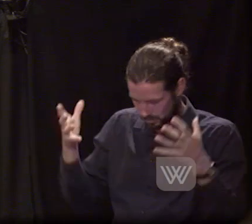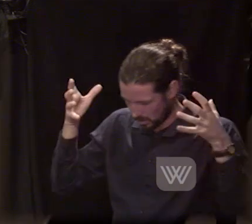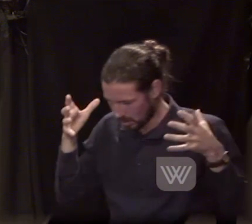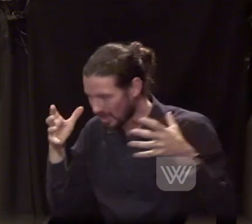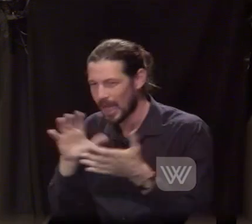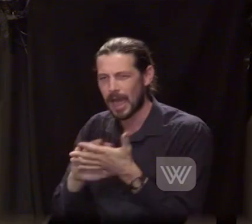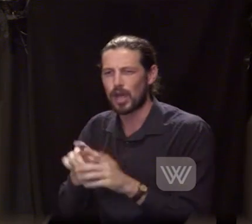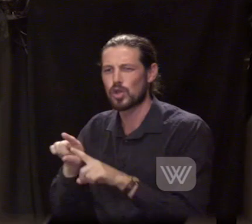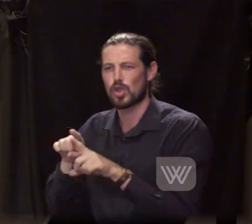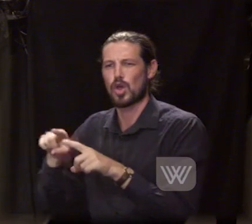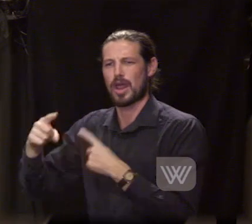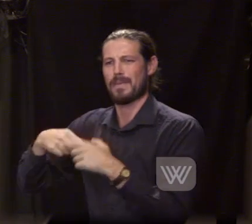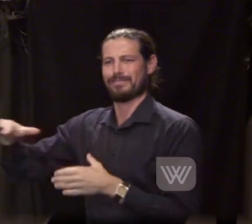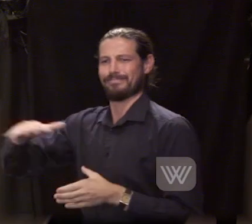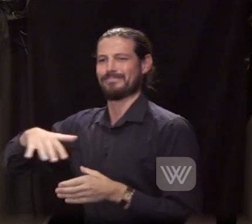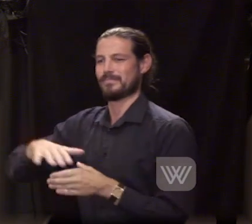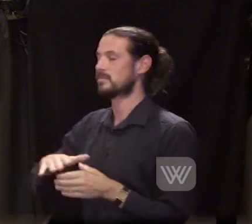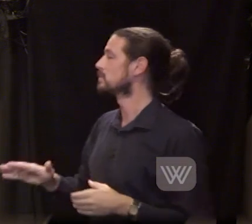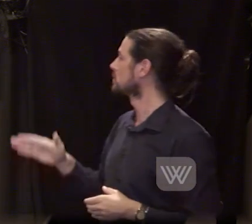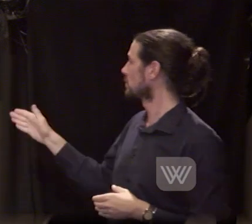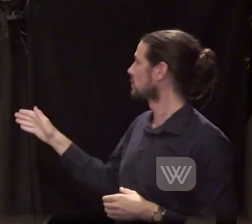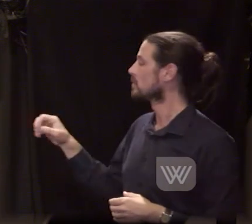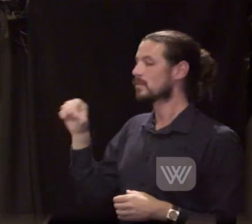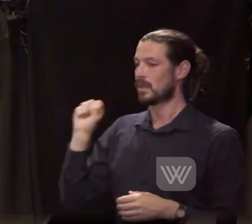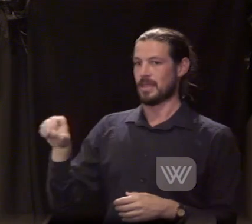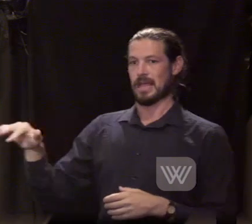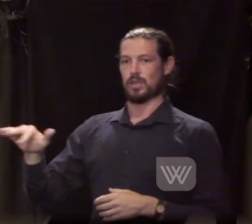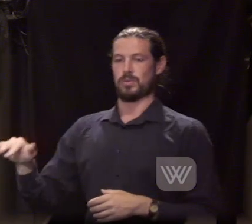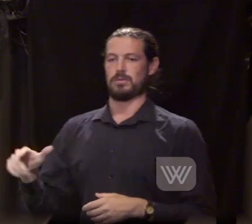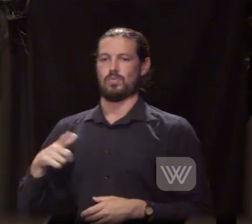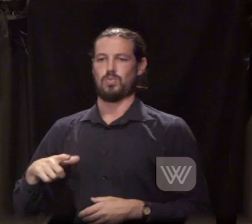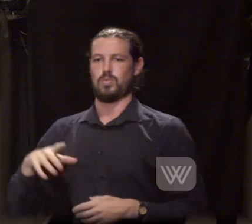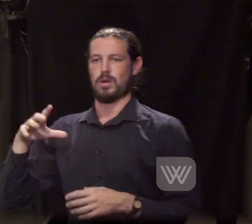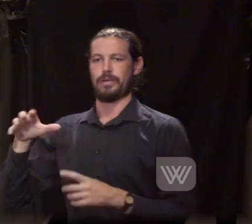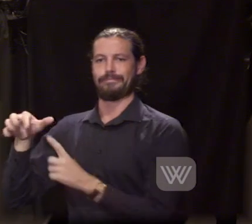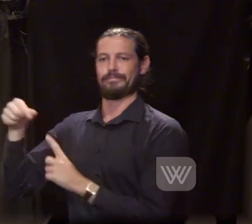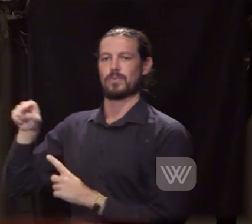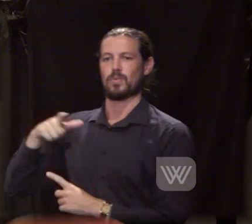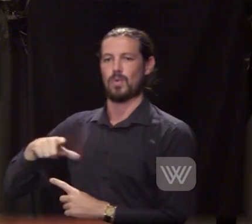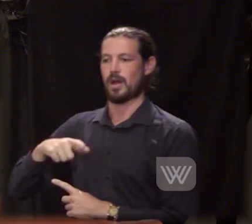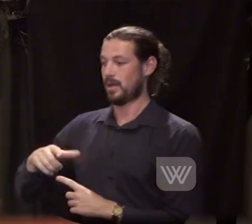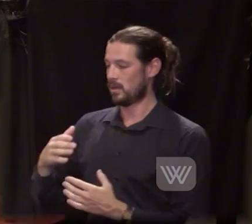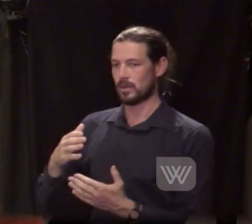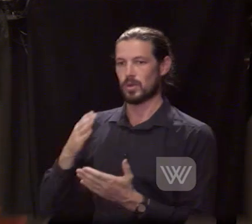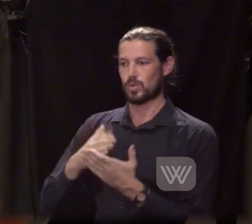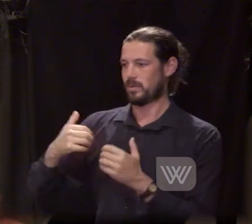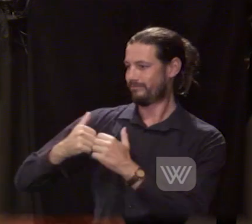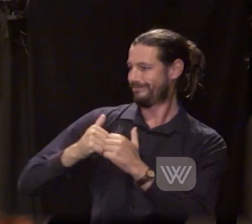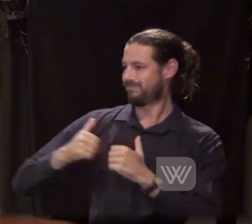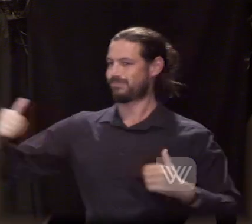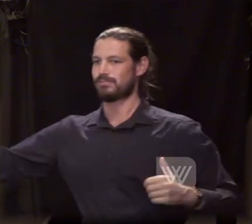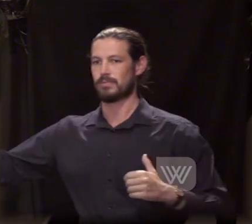helmet. Yeah, so the location of the dome was chosen specifically because it's one isolated away from all of the human